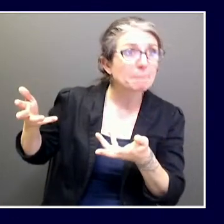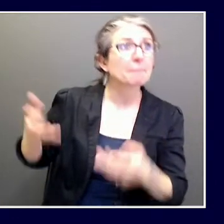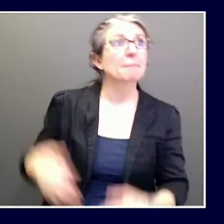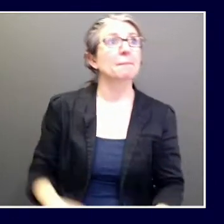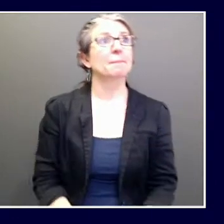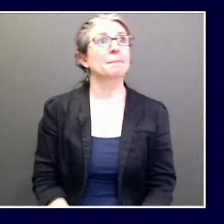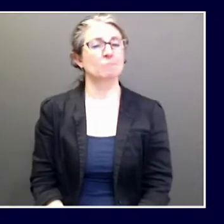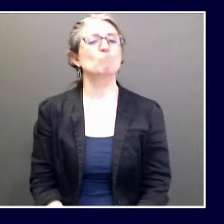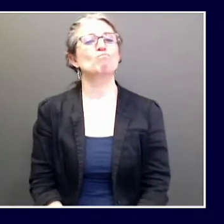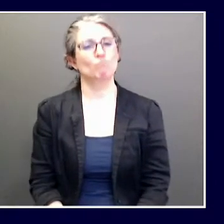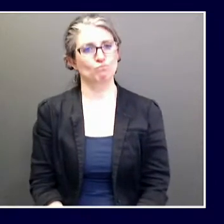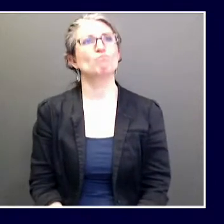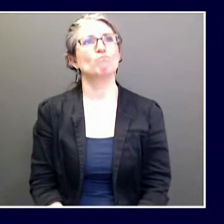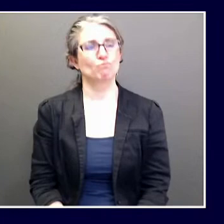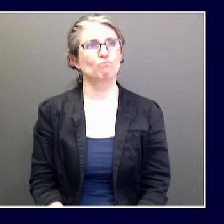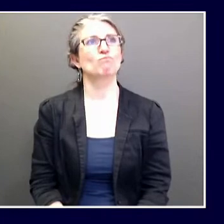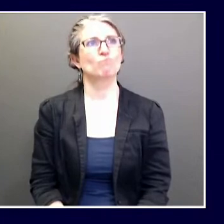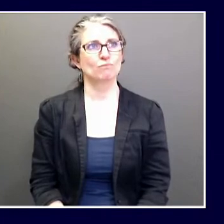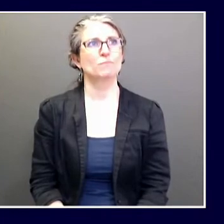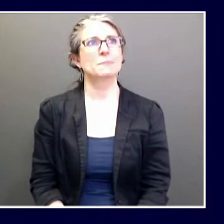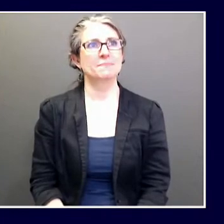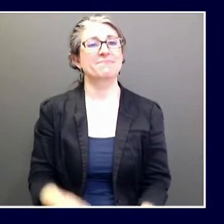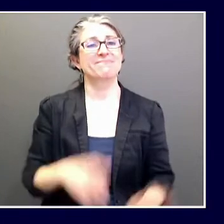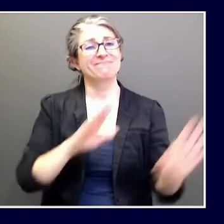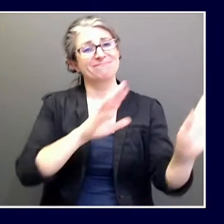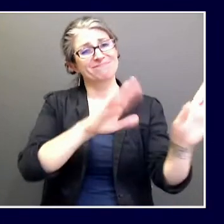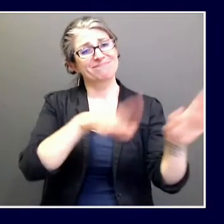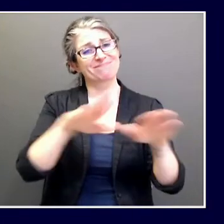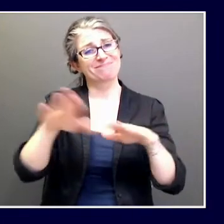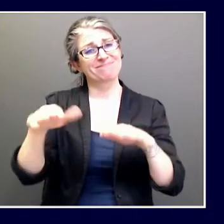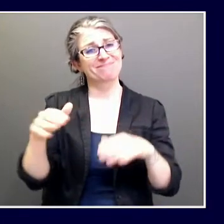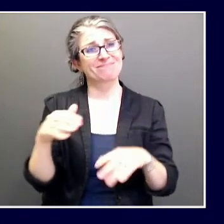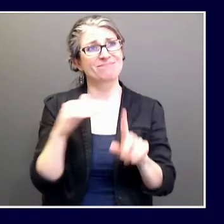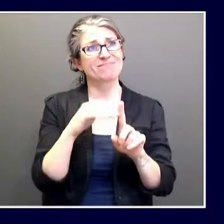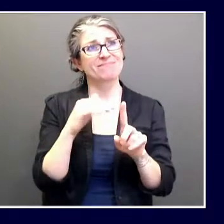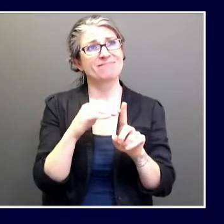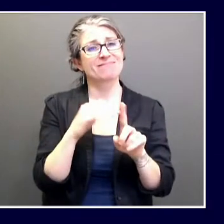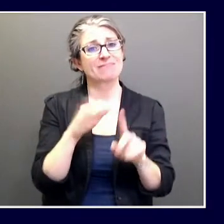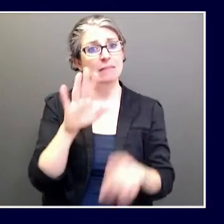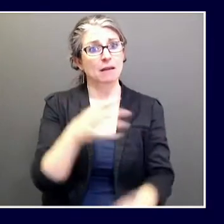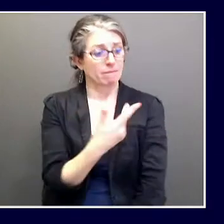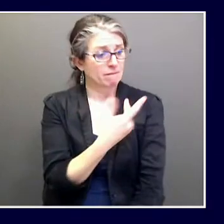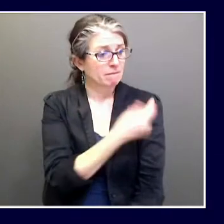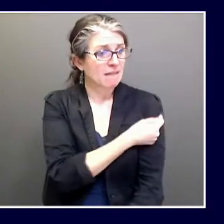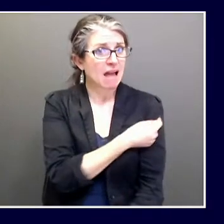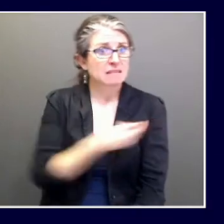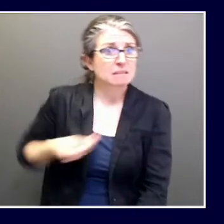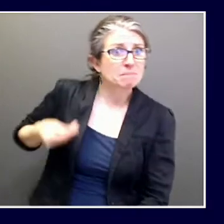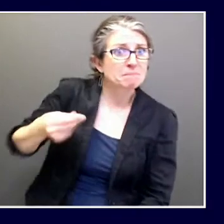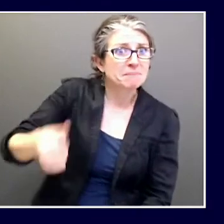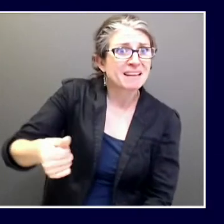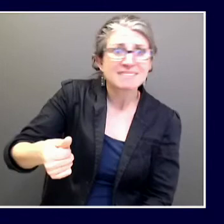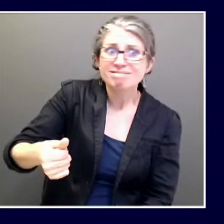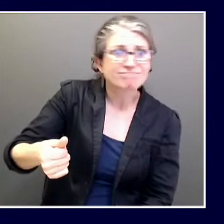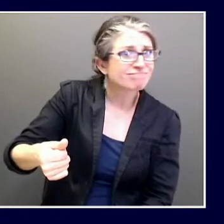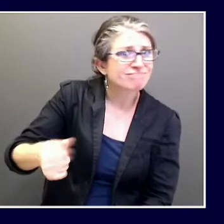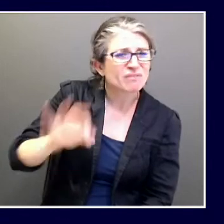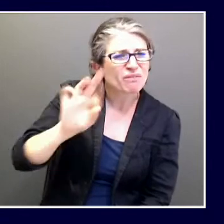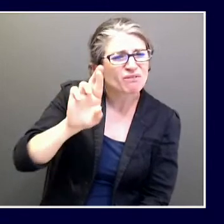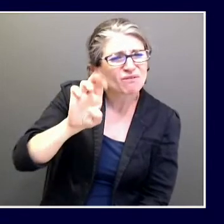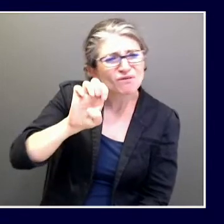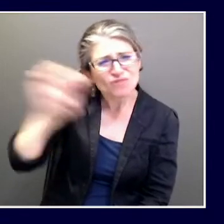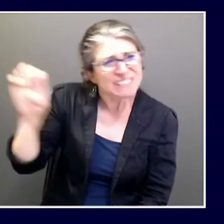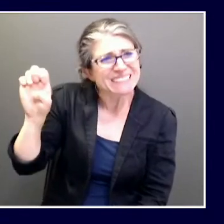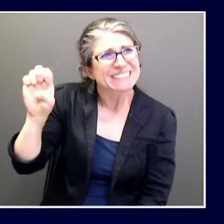people that the COVID-19 vaccine is free. The testing that the state organizes through, for example, drive-thrus at Walgreens